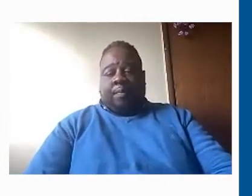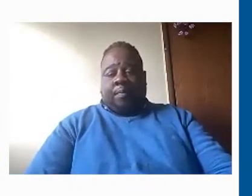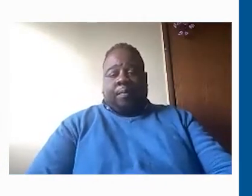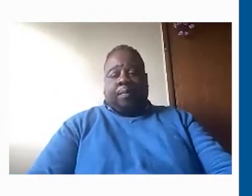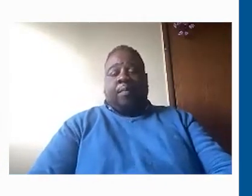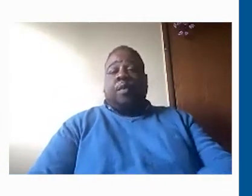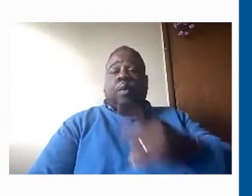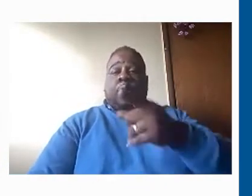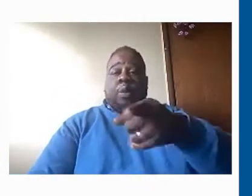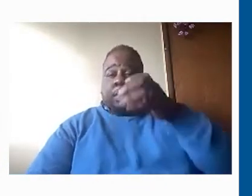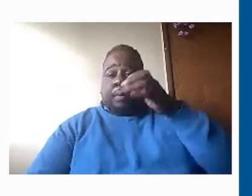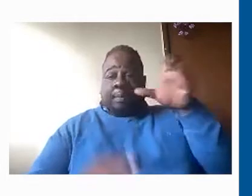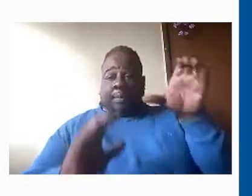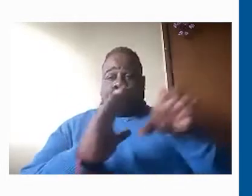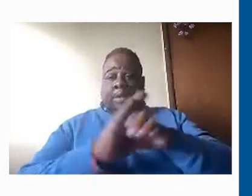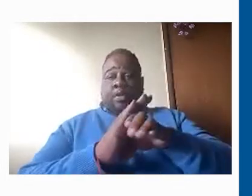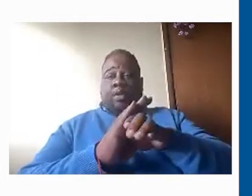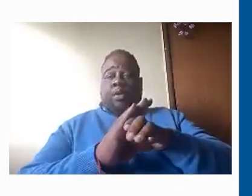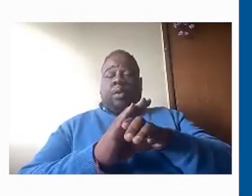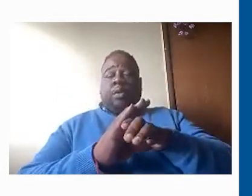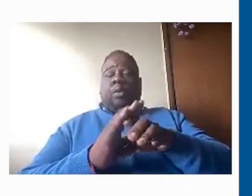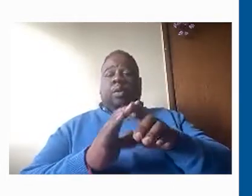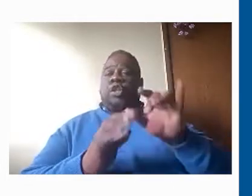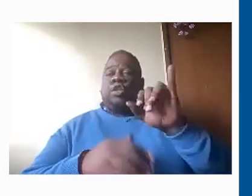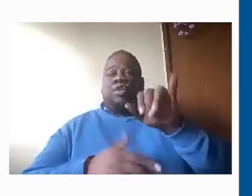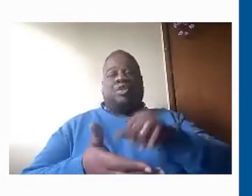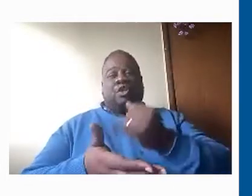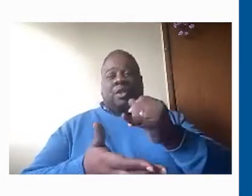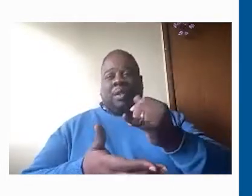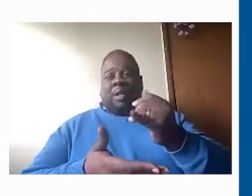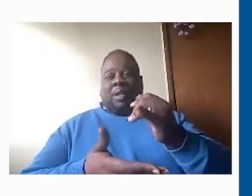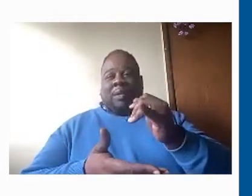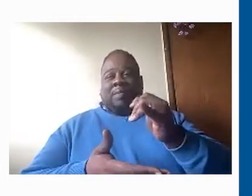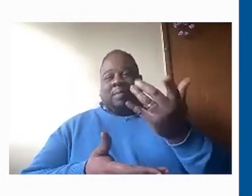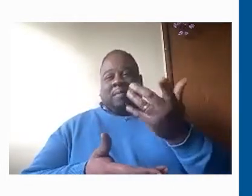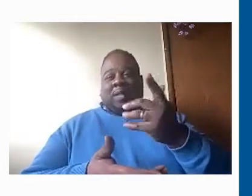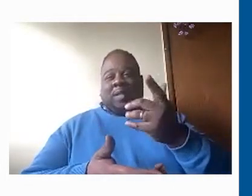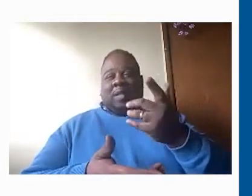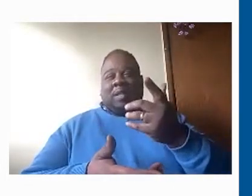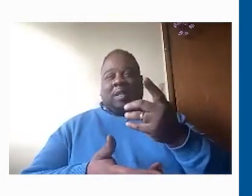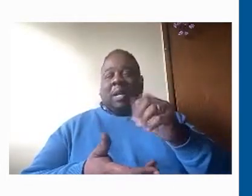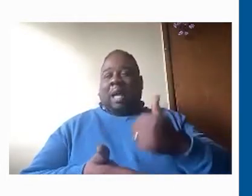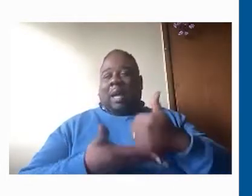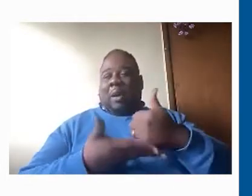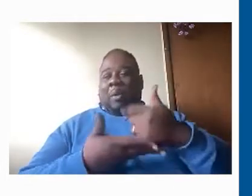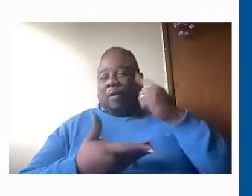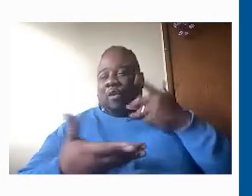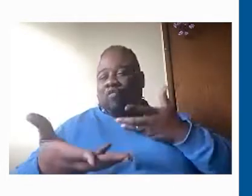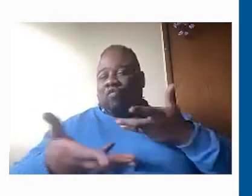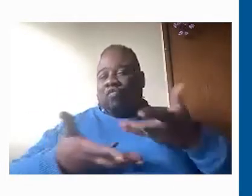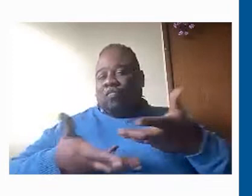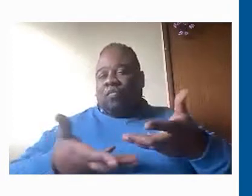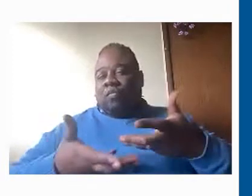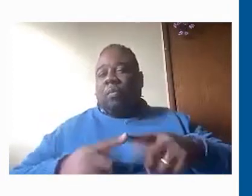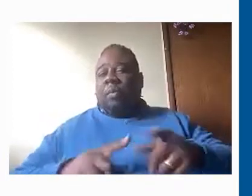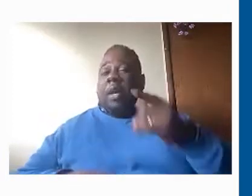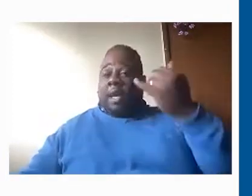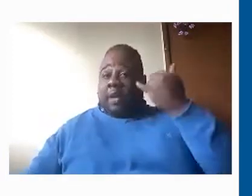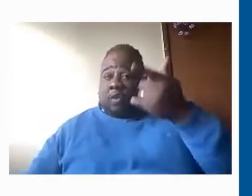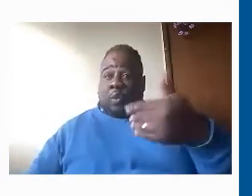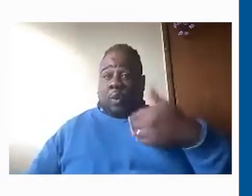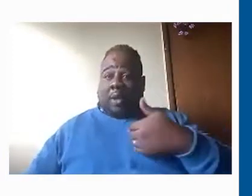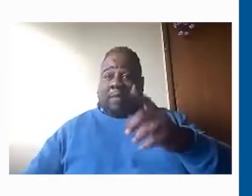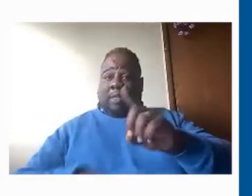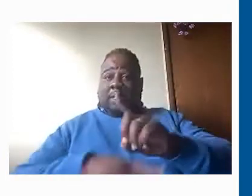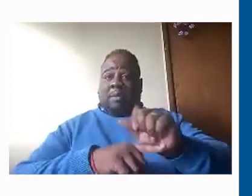about, again, this is just kind of an icebreaker. You get everyone thinking, if you had a disability, what do you think some additional steps you would